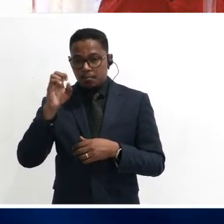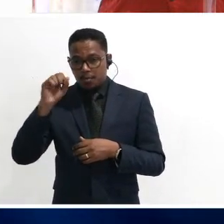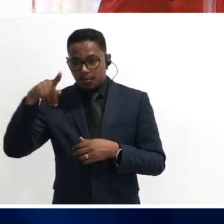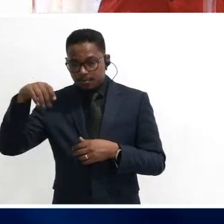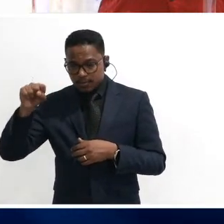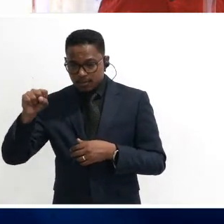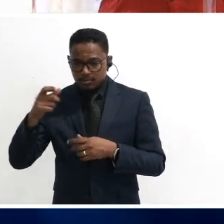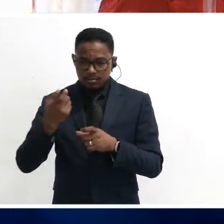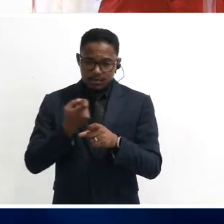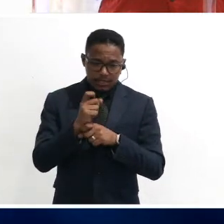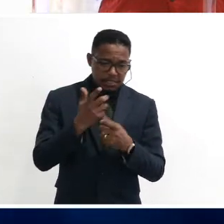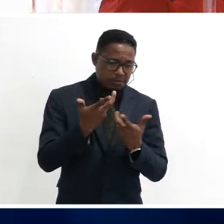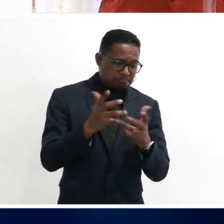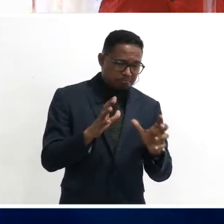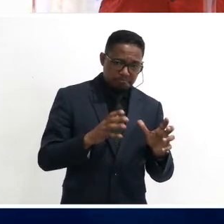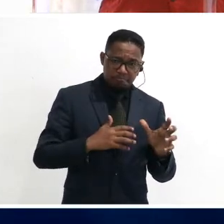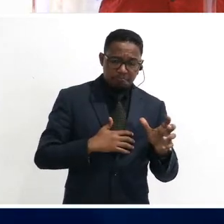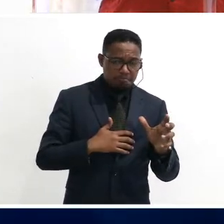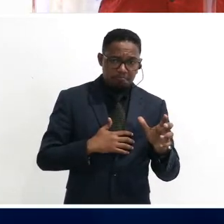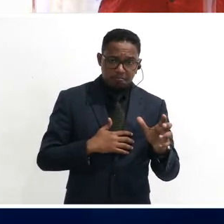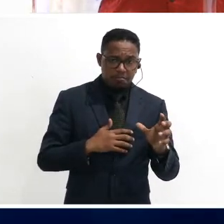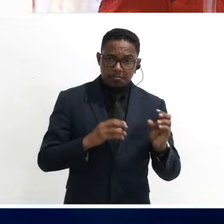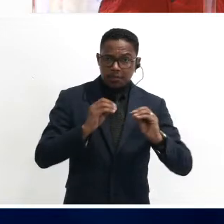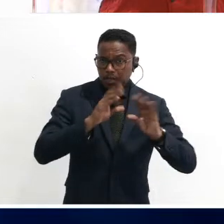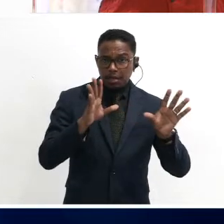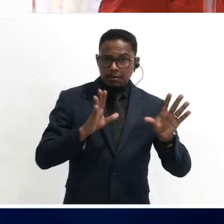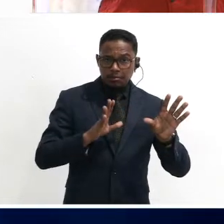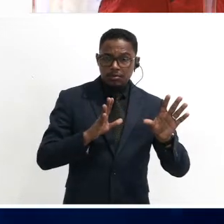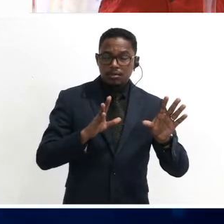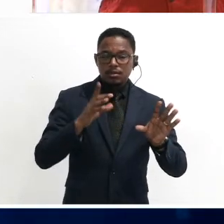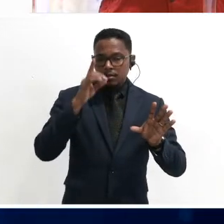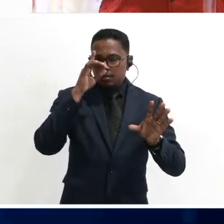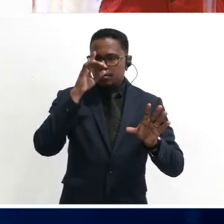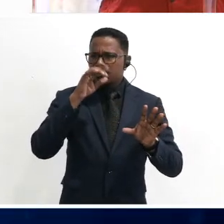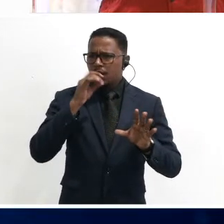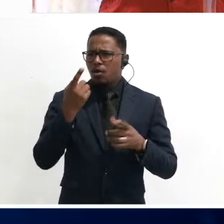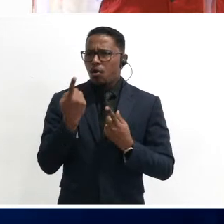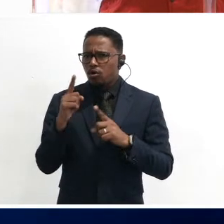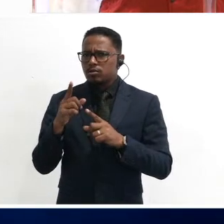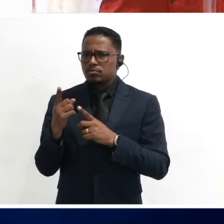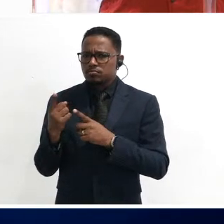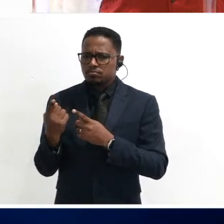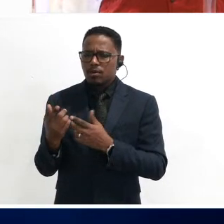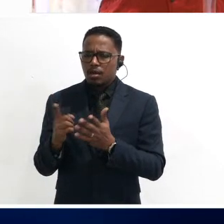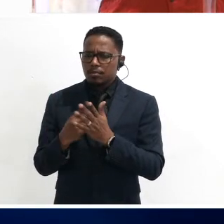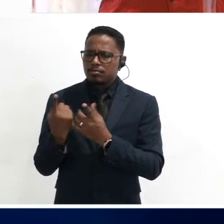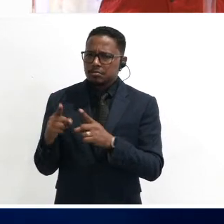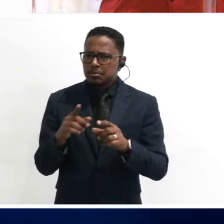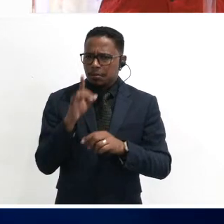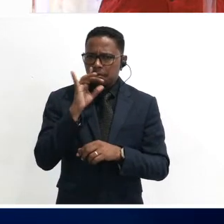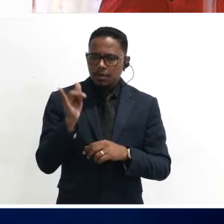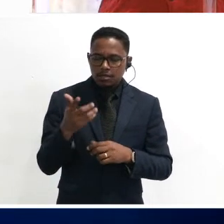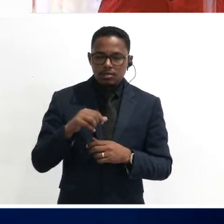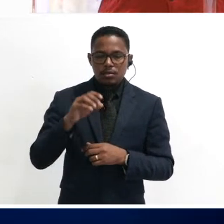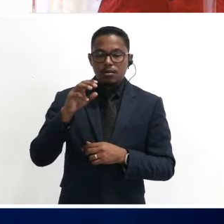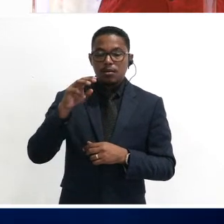Talking about more kinds of things like this, damage on bumps, et cetera.